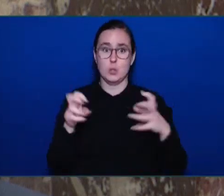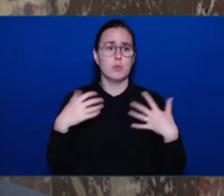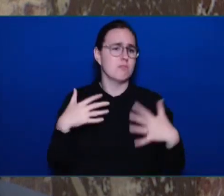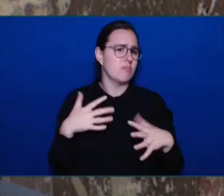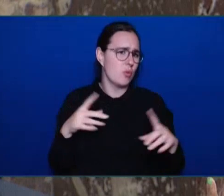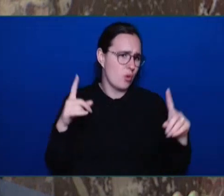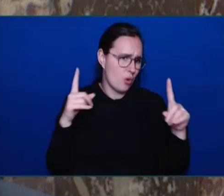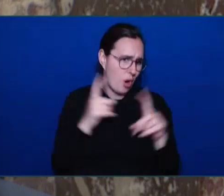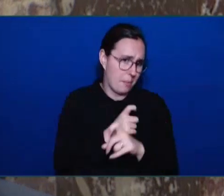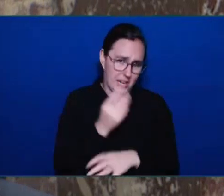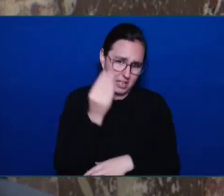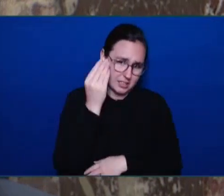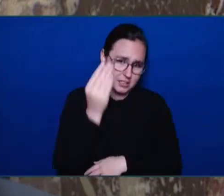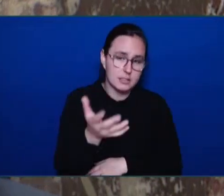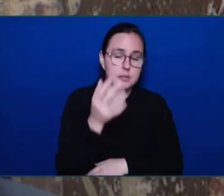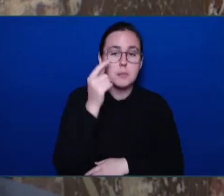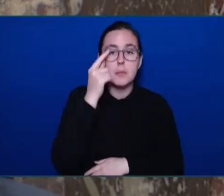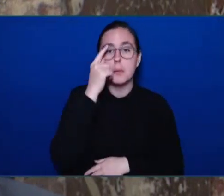agree